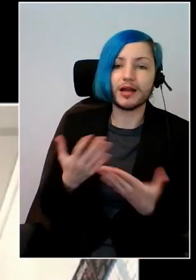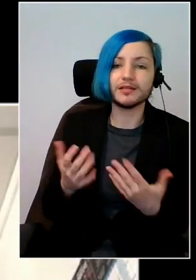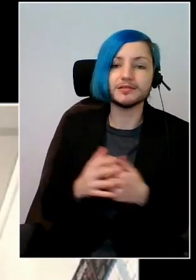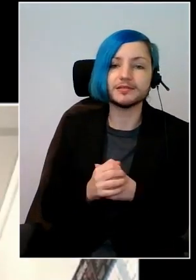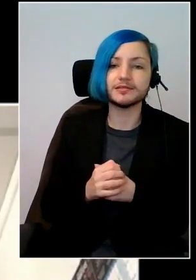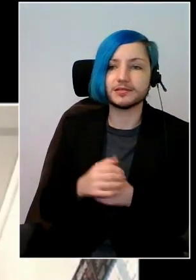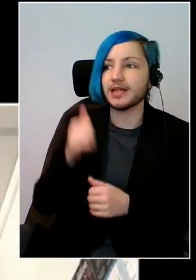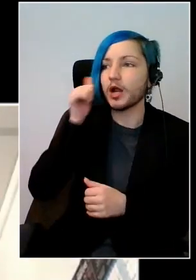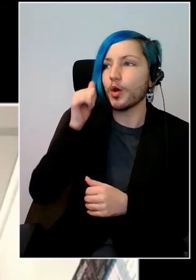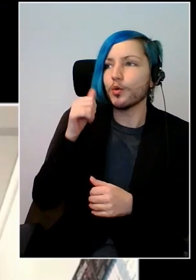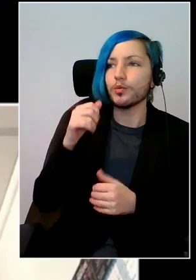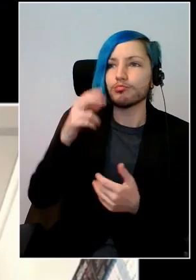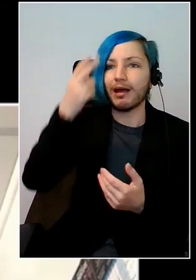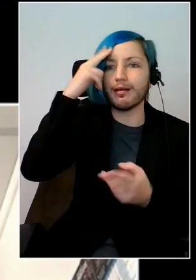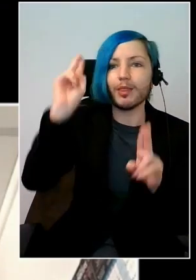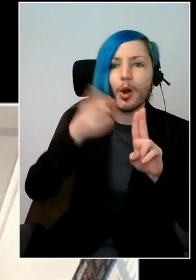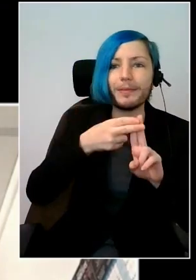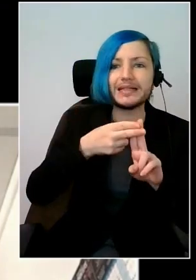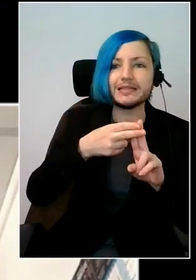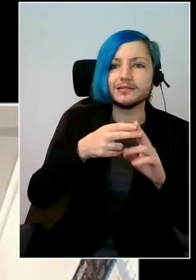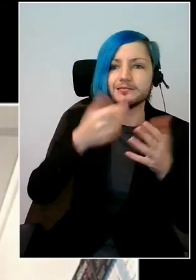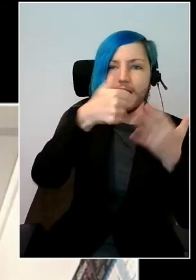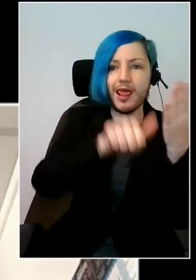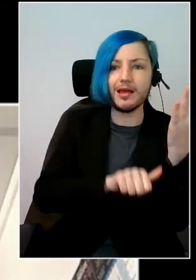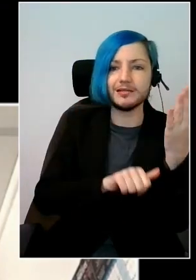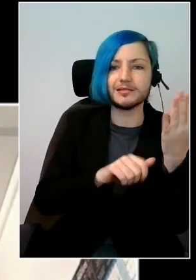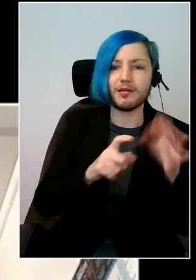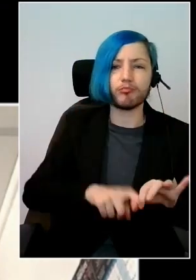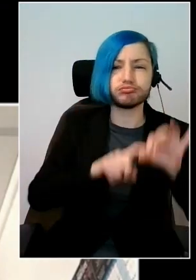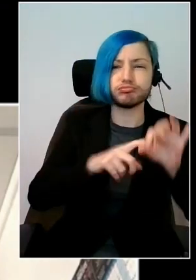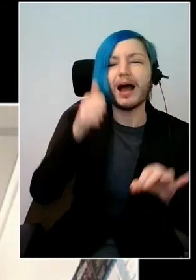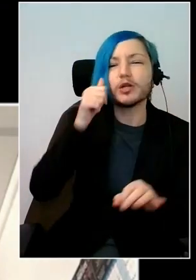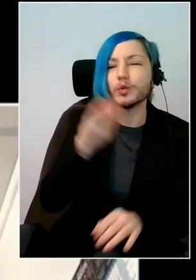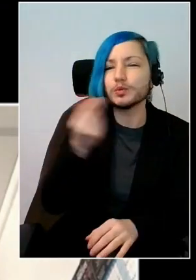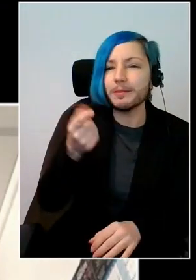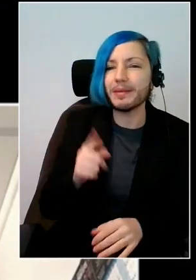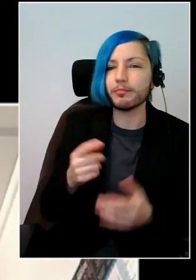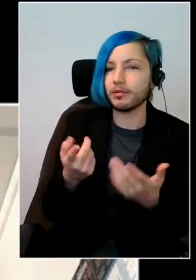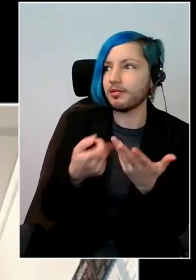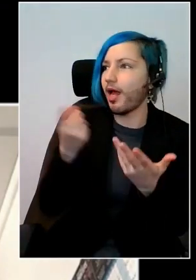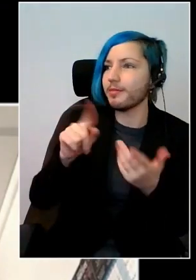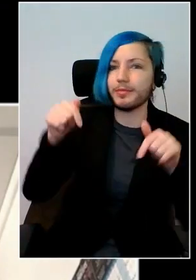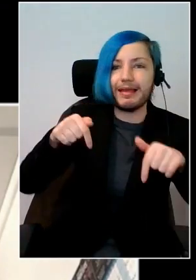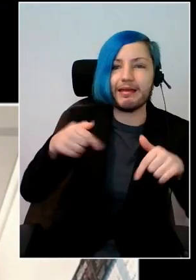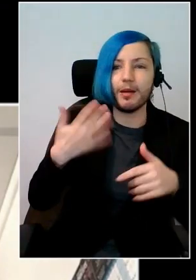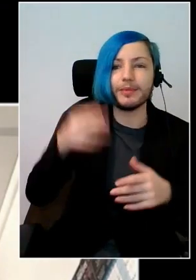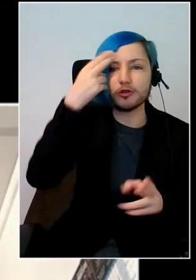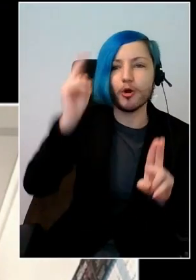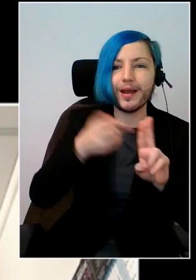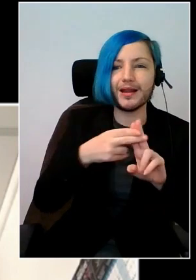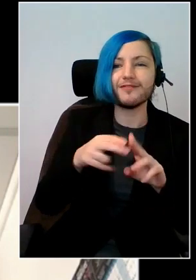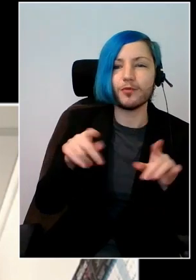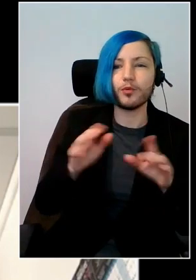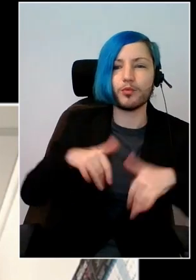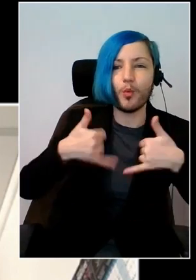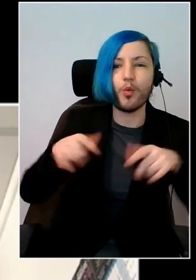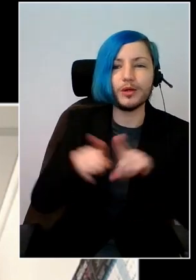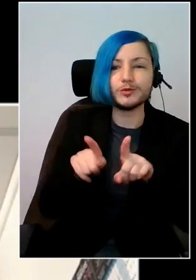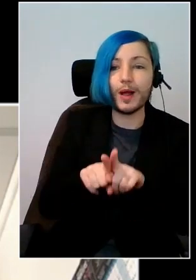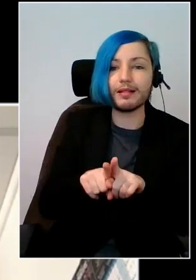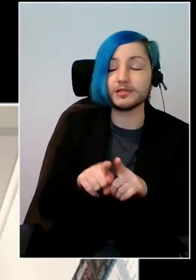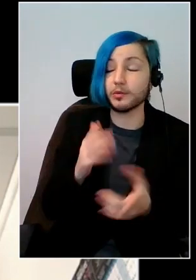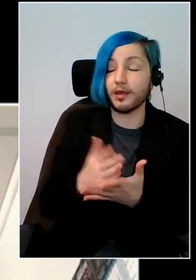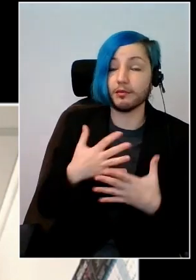was nominated, like you say, and obviously I knew some of the guys in the office as well who were nominated for the award too. So yeah, it was a big shock,